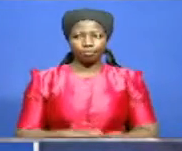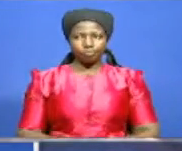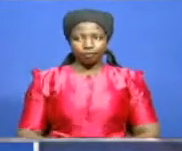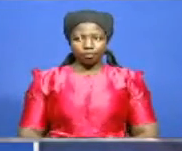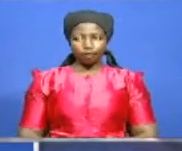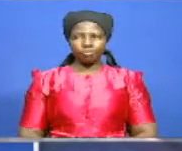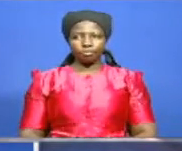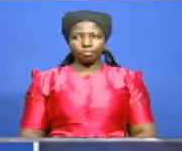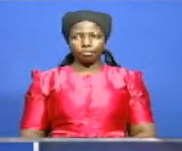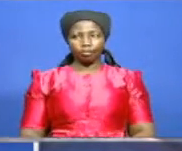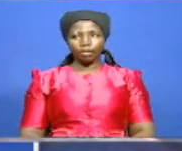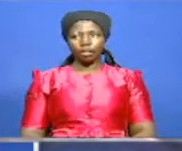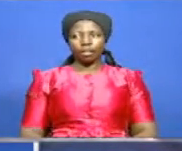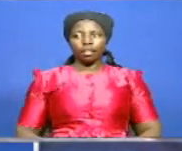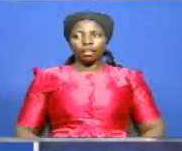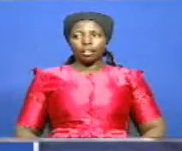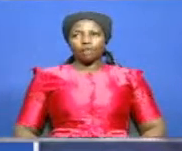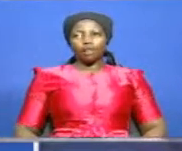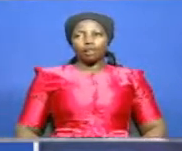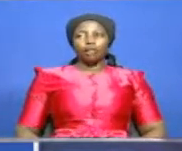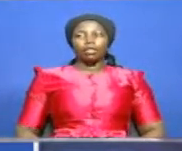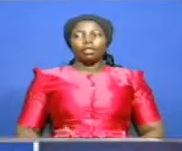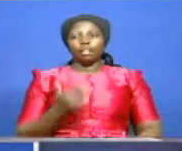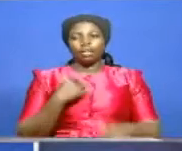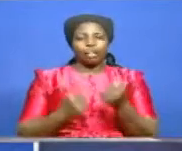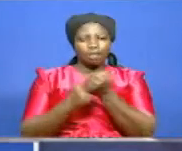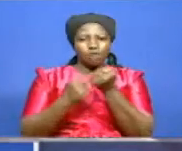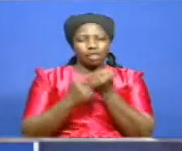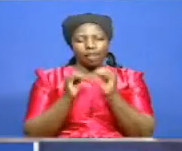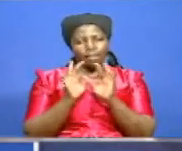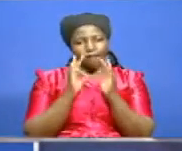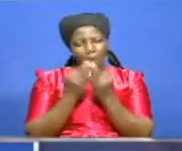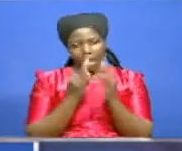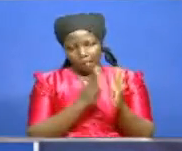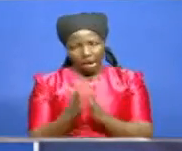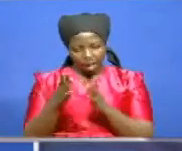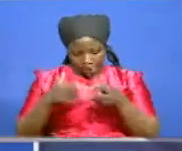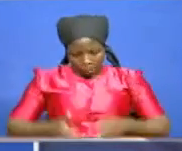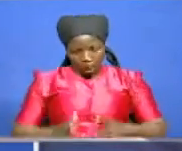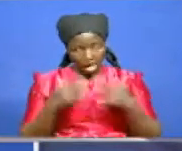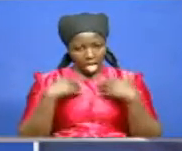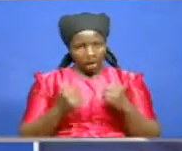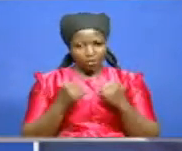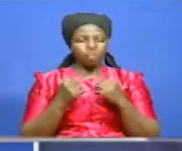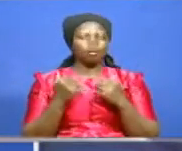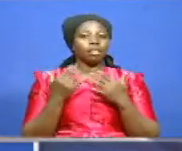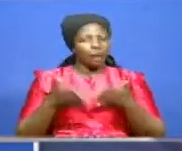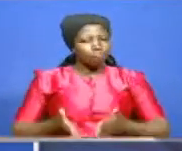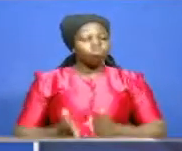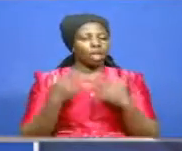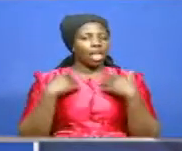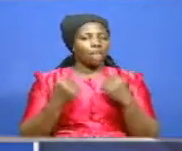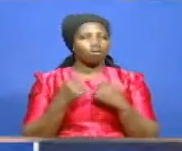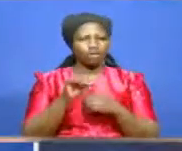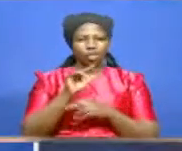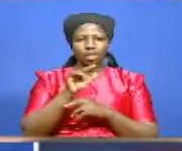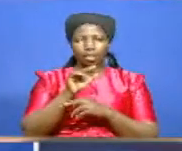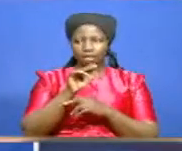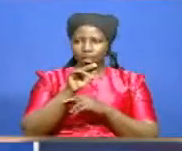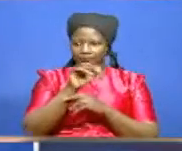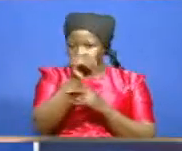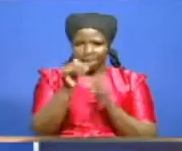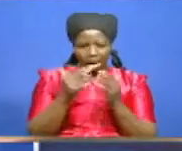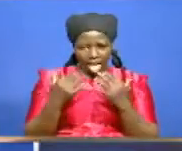JPEGO several grants to support family planning, reproductive health, maternal health, neonatal health, child